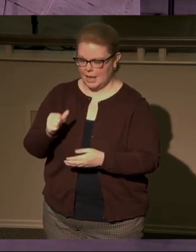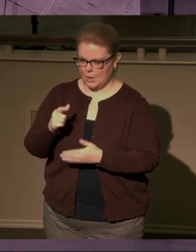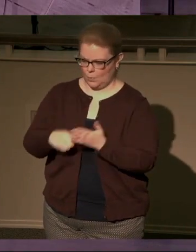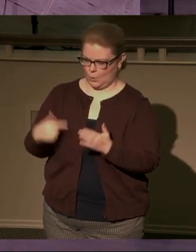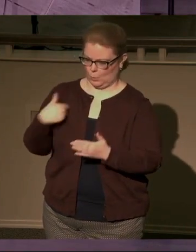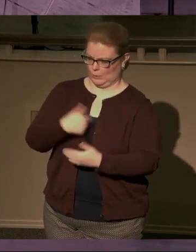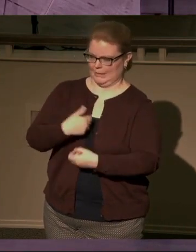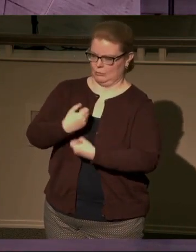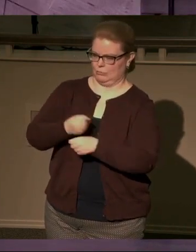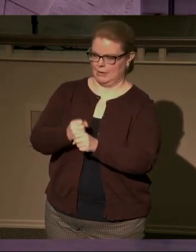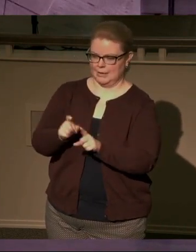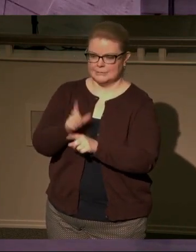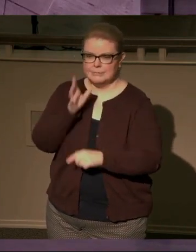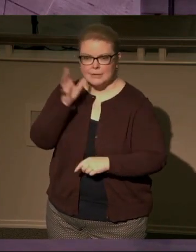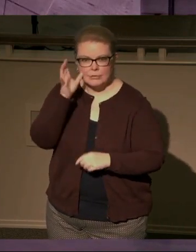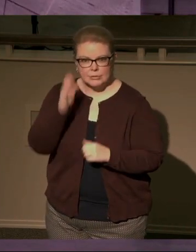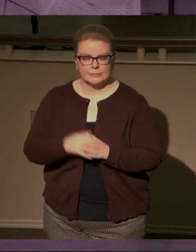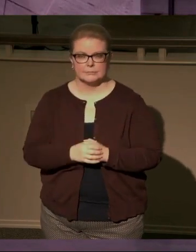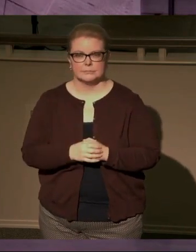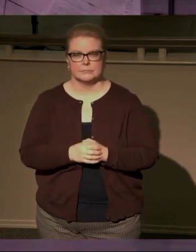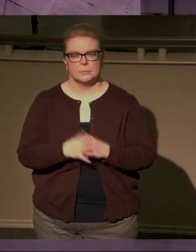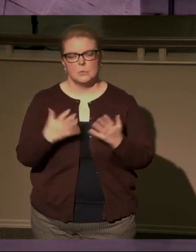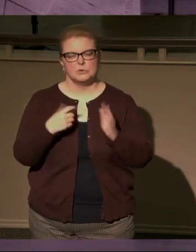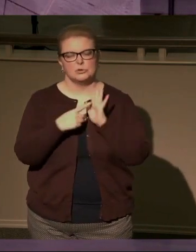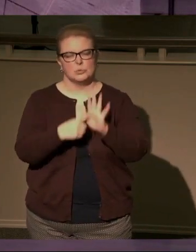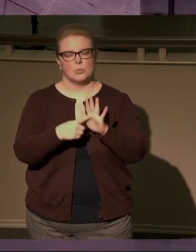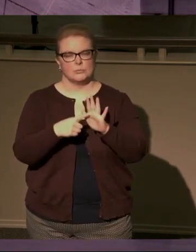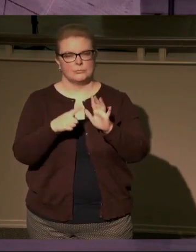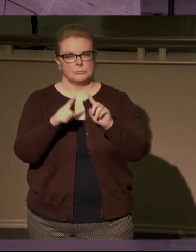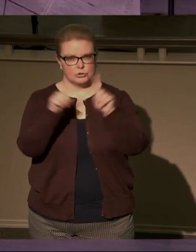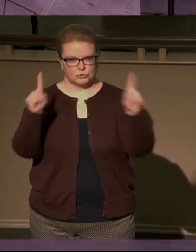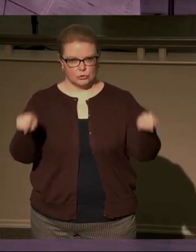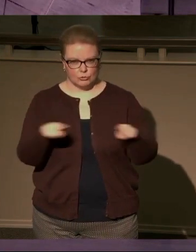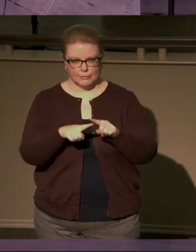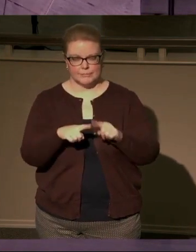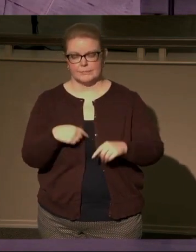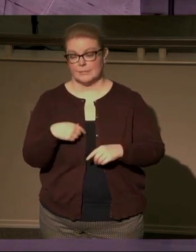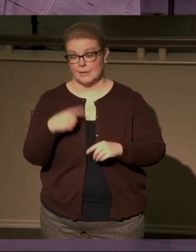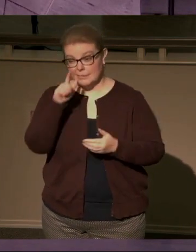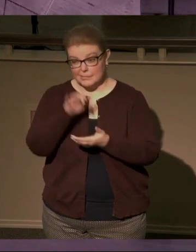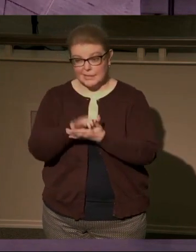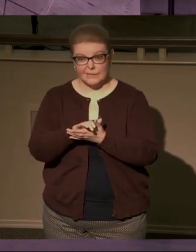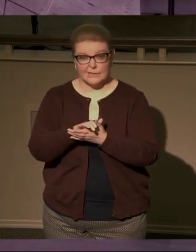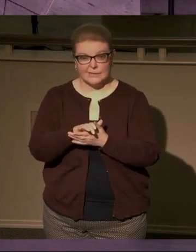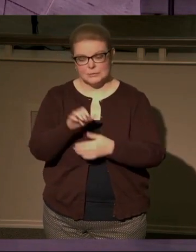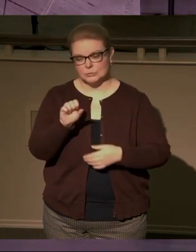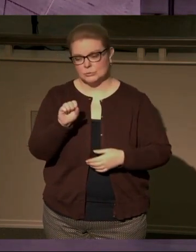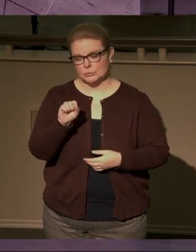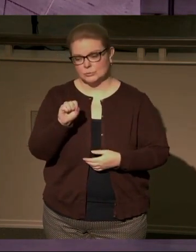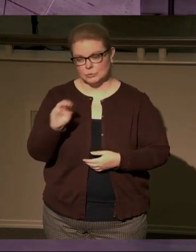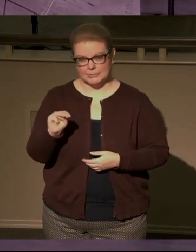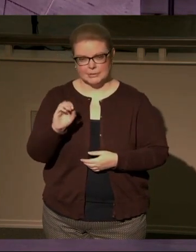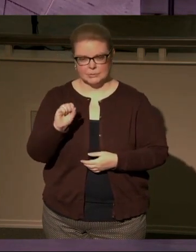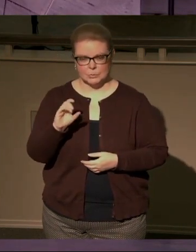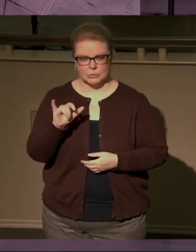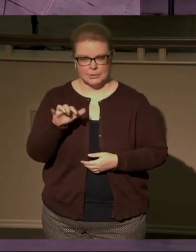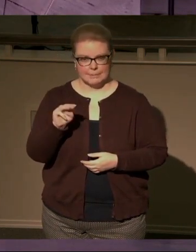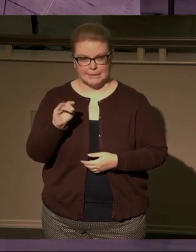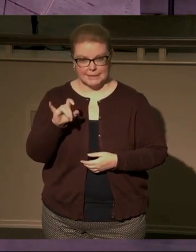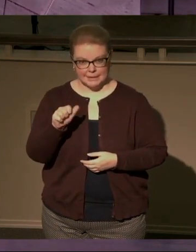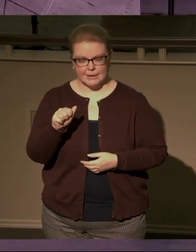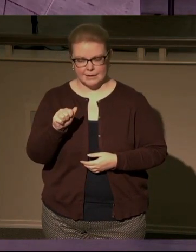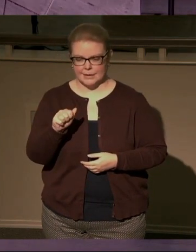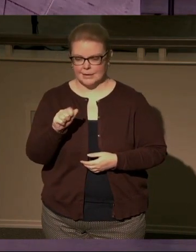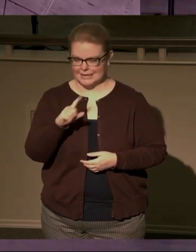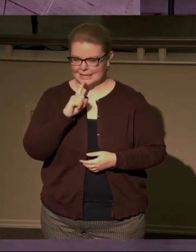I want to show you a little chart right quick. I believe social media as a construct is a result of the who am I